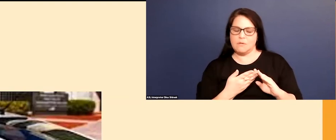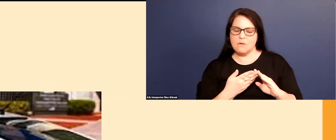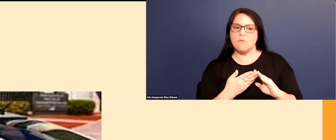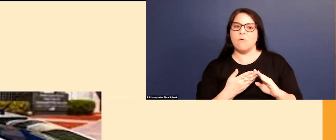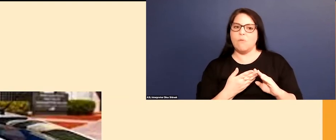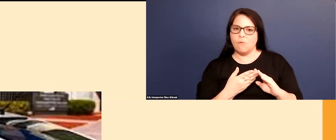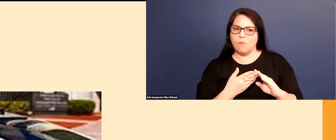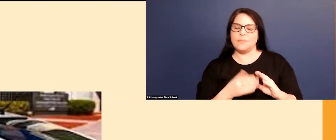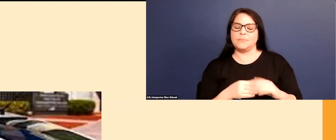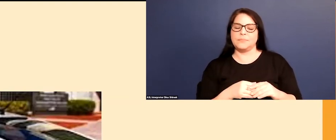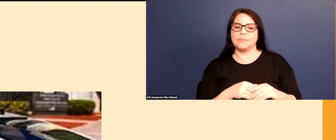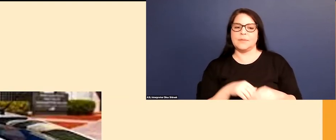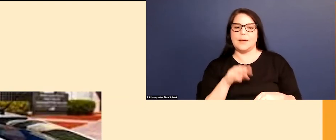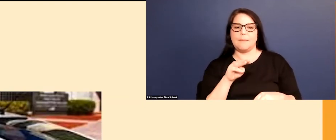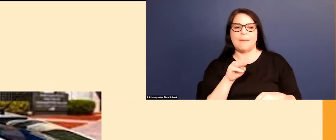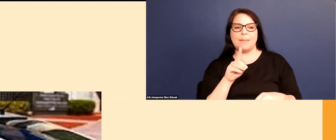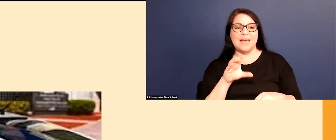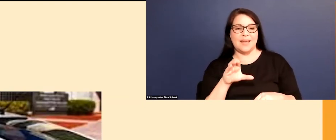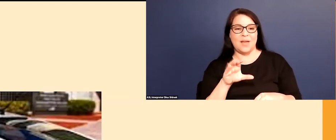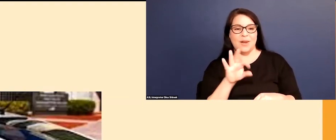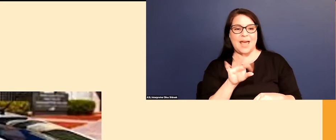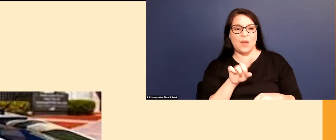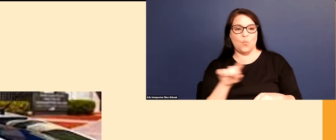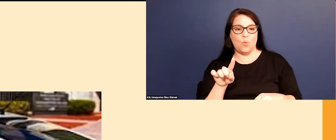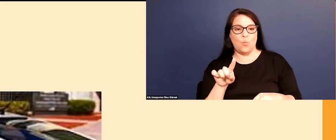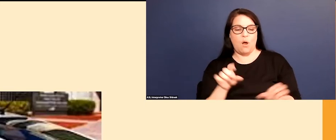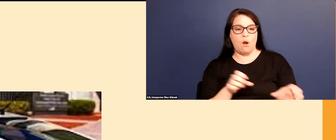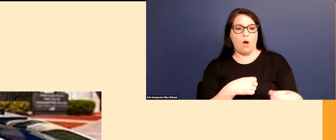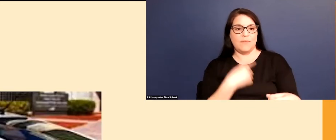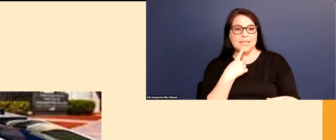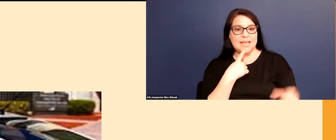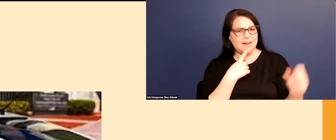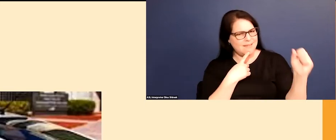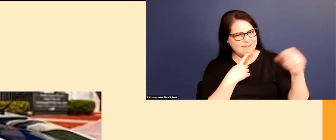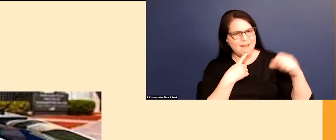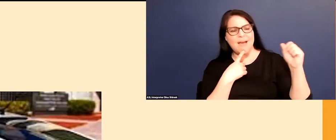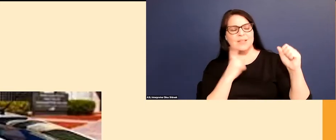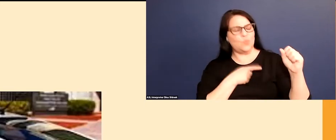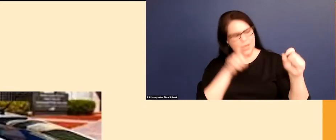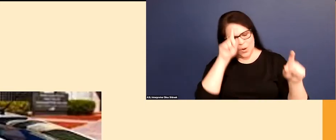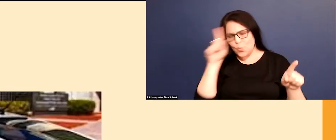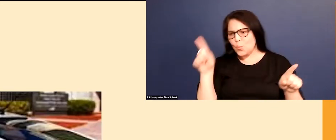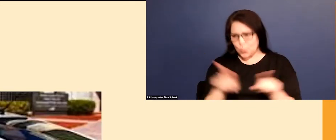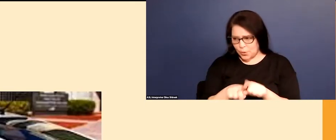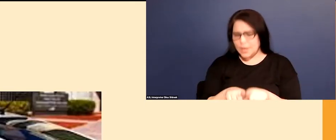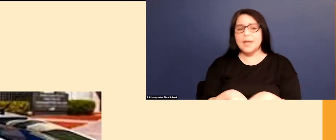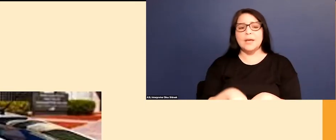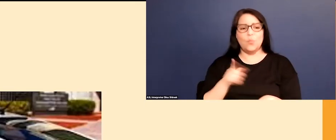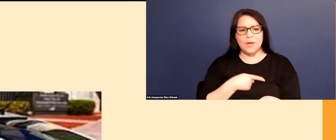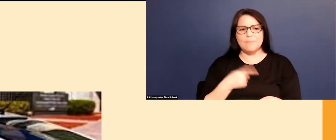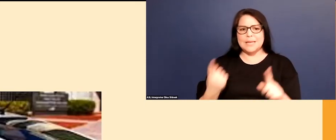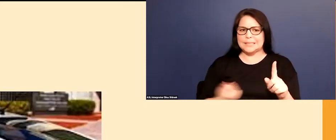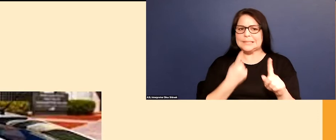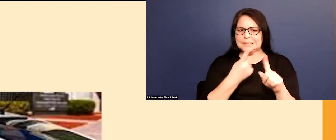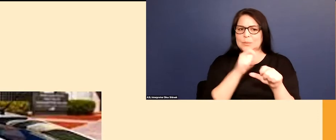And the Miami-Dade County 911 office said, yes, we agree. We've been working on